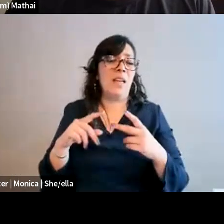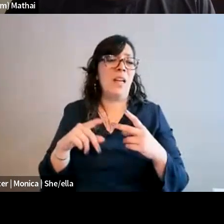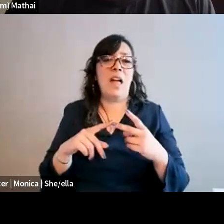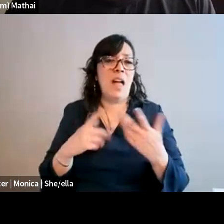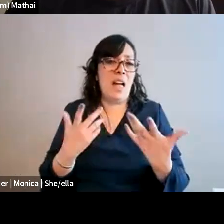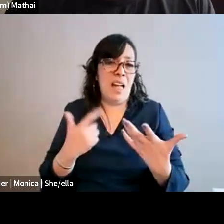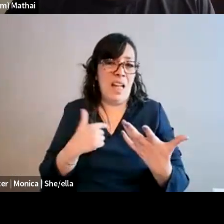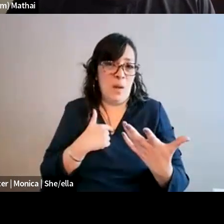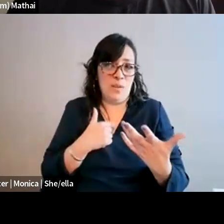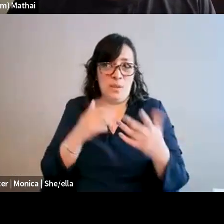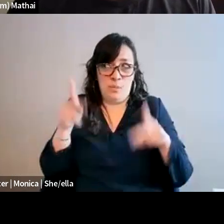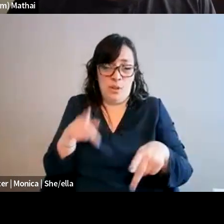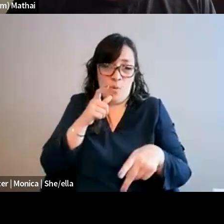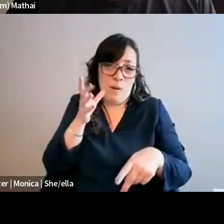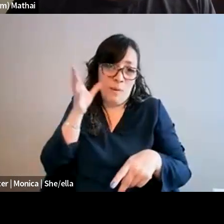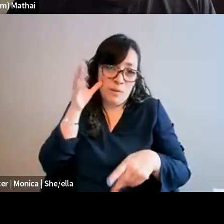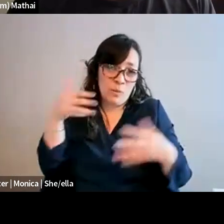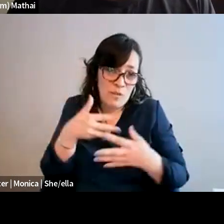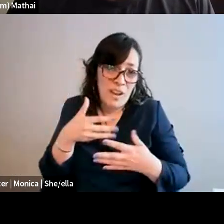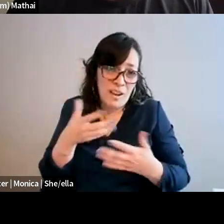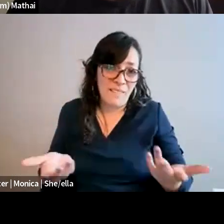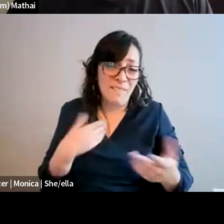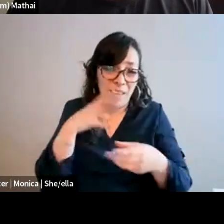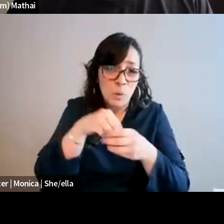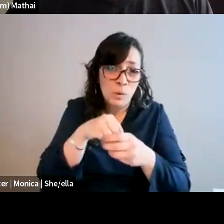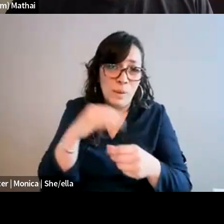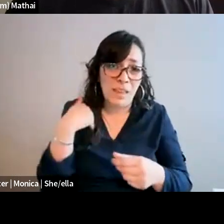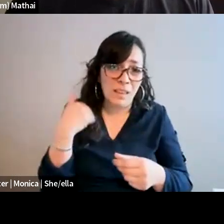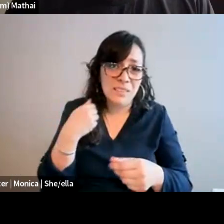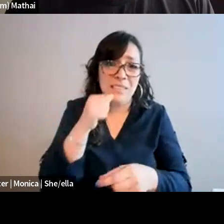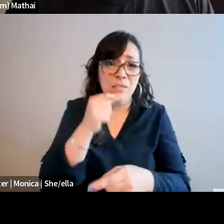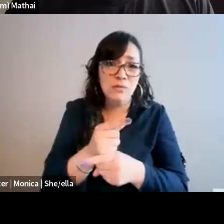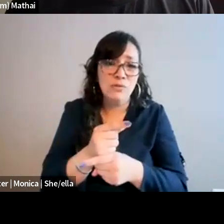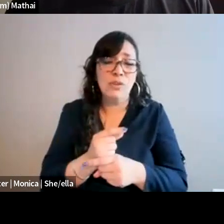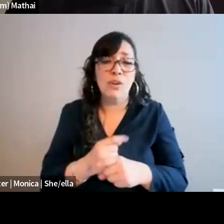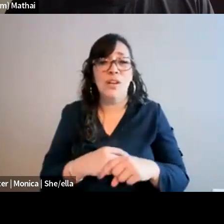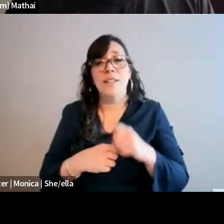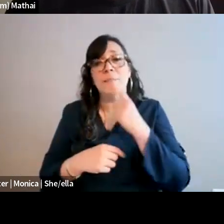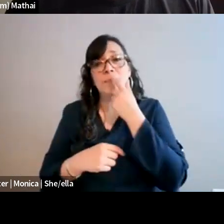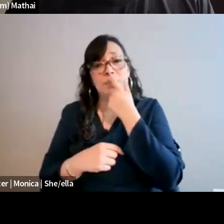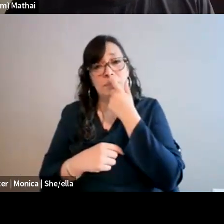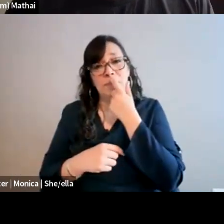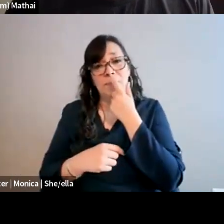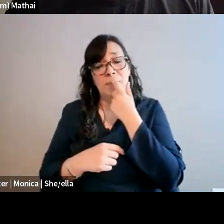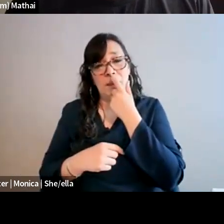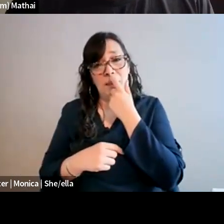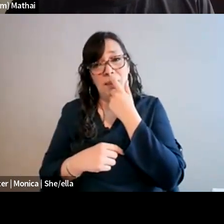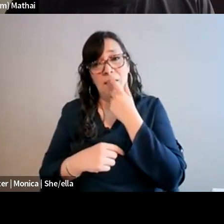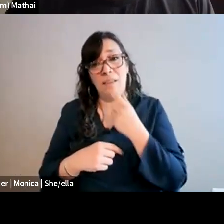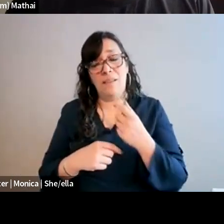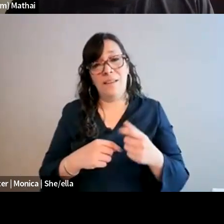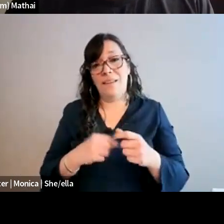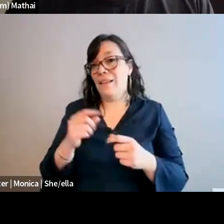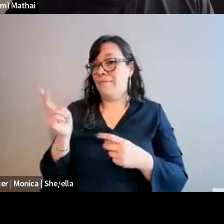I was somebody that they were afraid of at times, you know, including my younger sister. Yet, you know, they